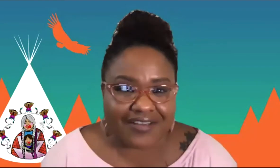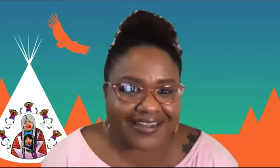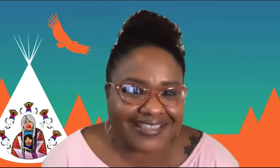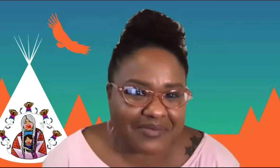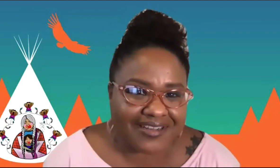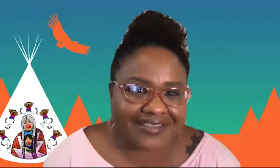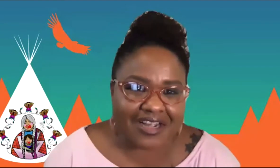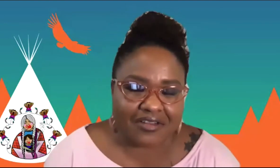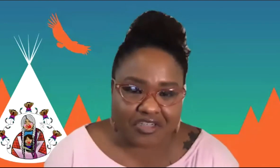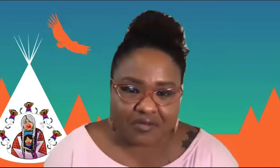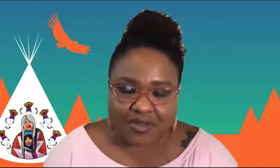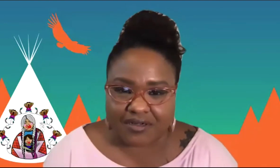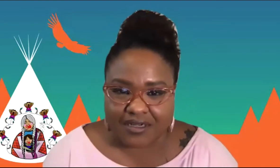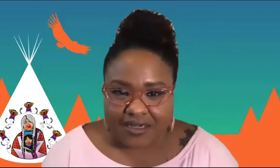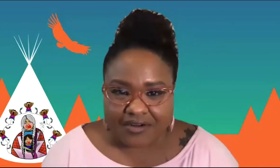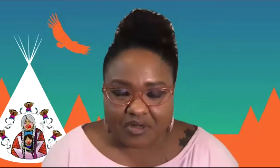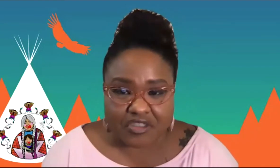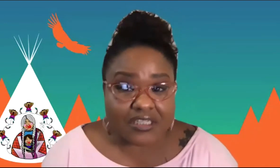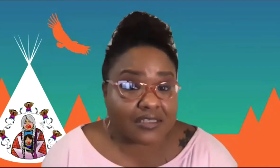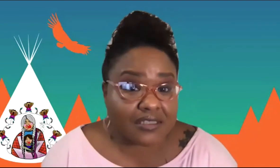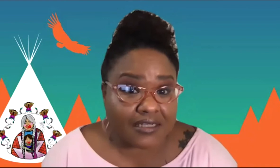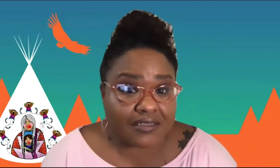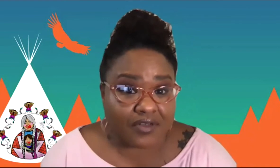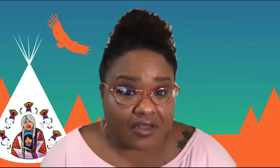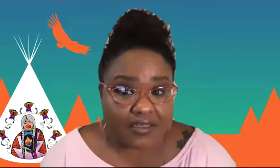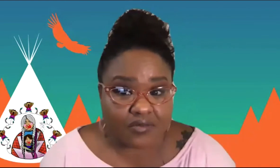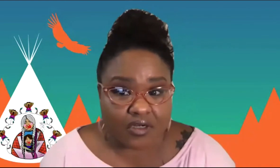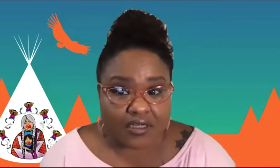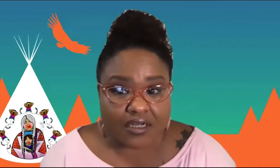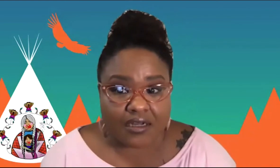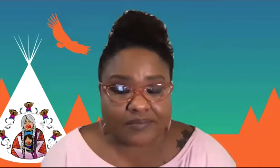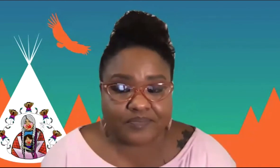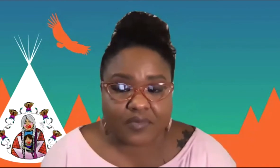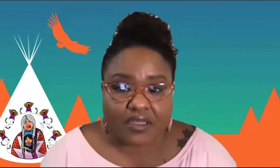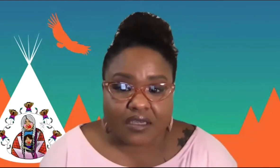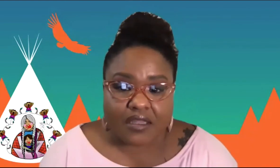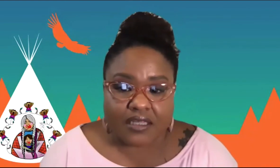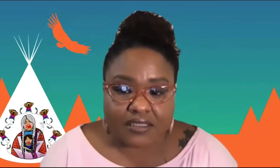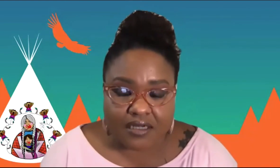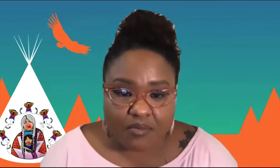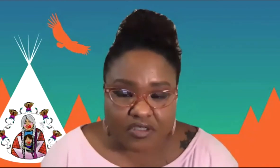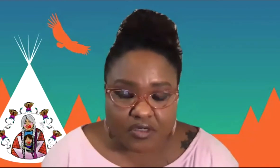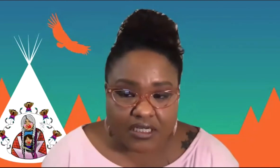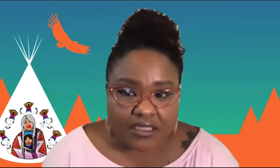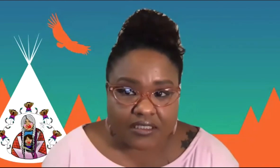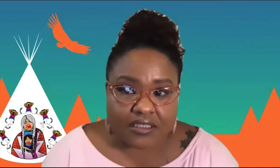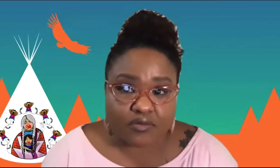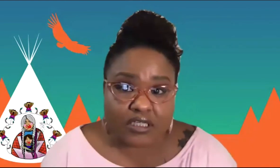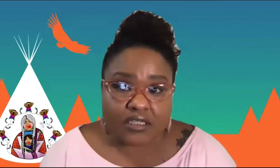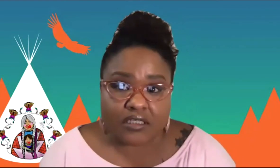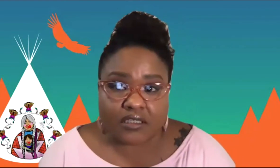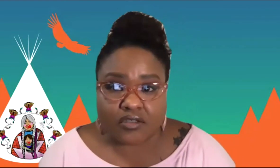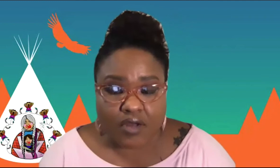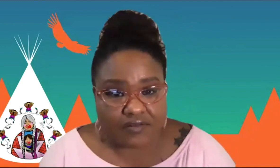of academia and scholarship and criminal justice lens, even on this work. This is an opportunity, since